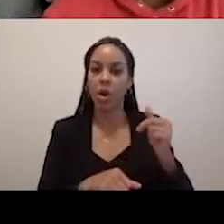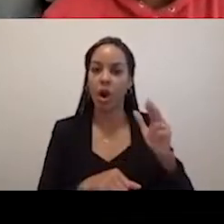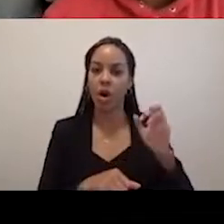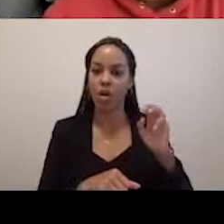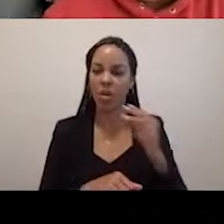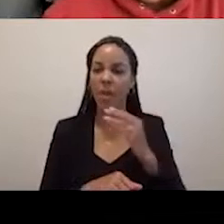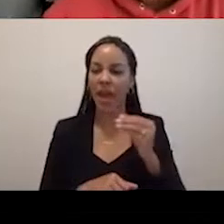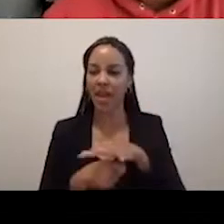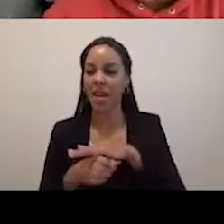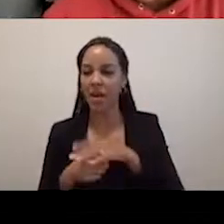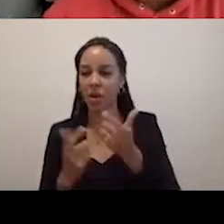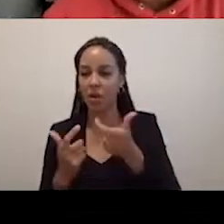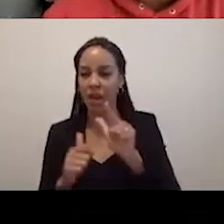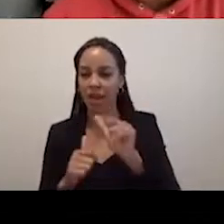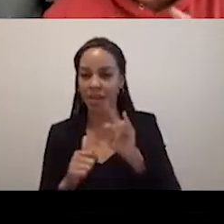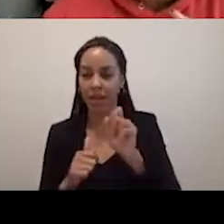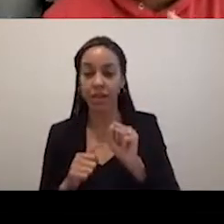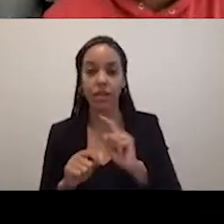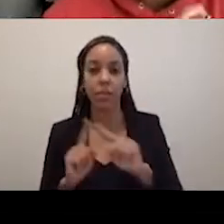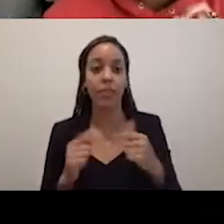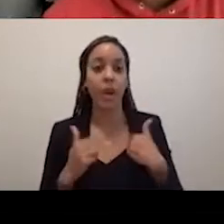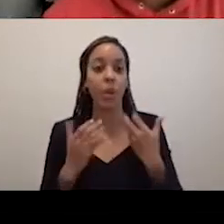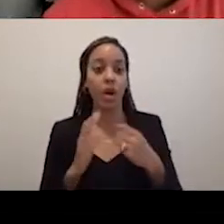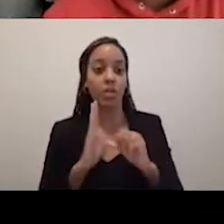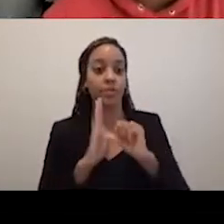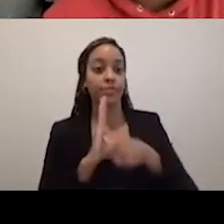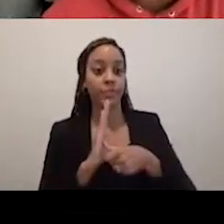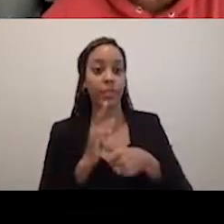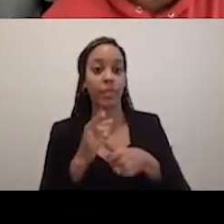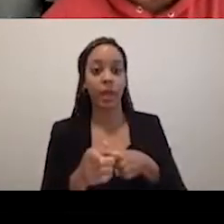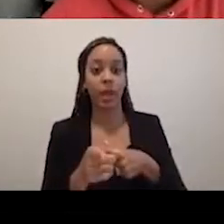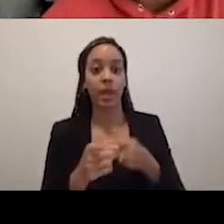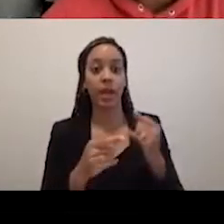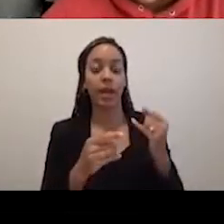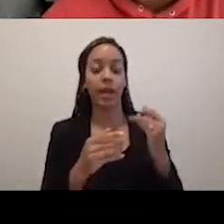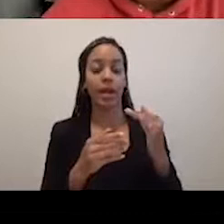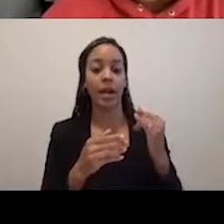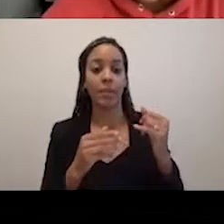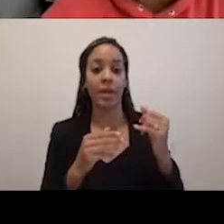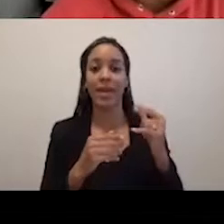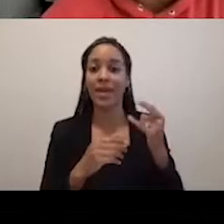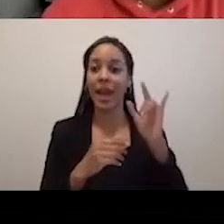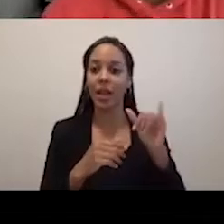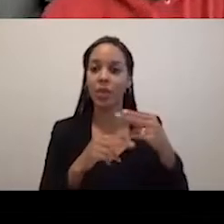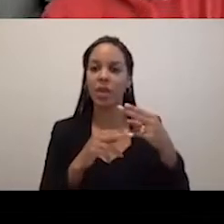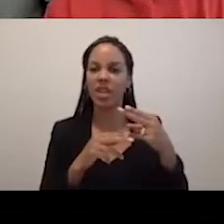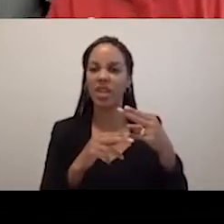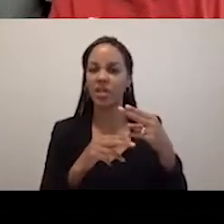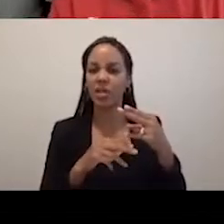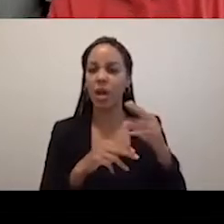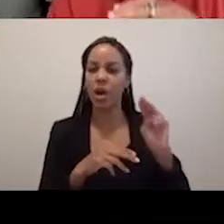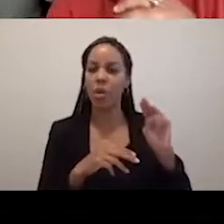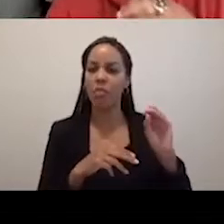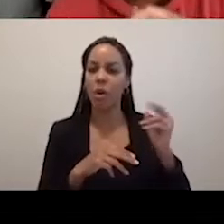make a point that the gallery is called Agzo. It's the Mohawk word meaning grandma. And so